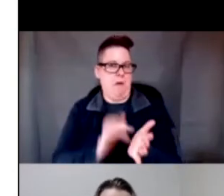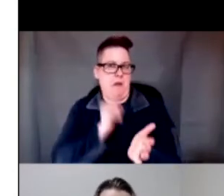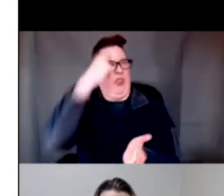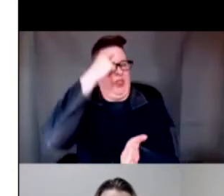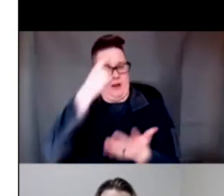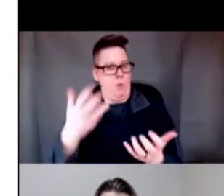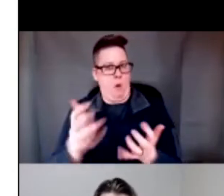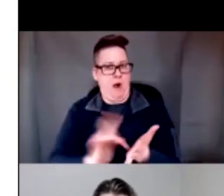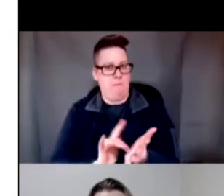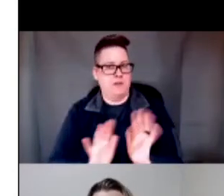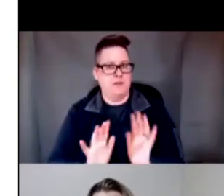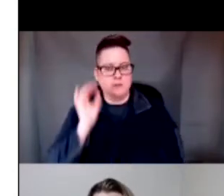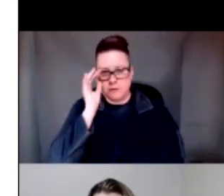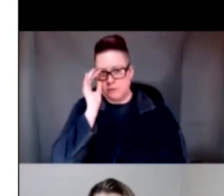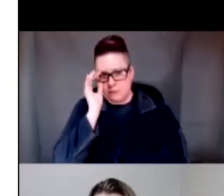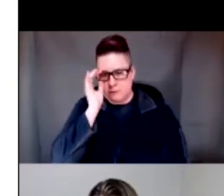her for treating her symptoms.